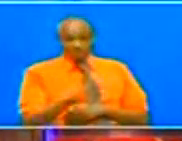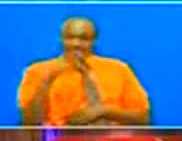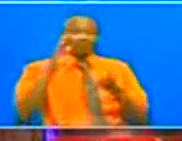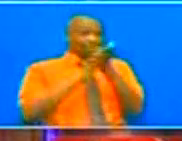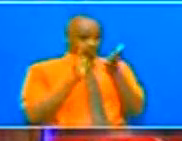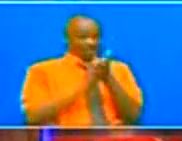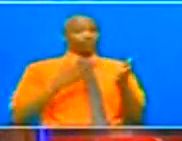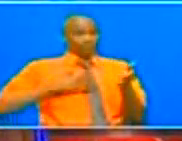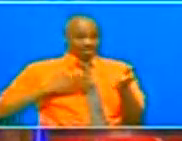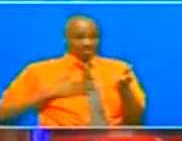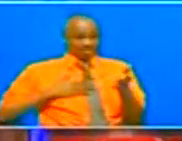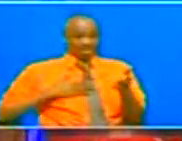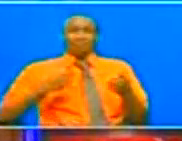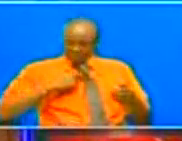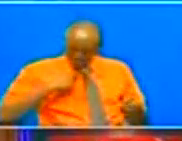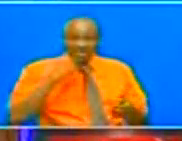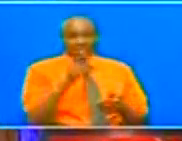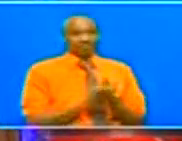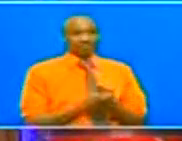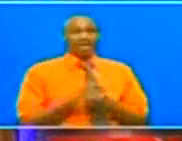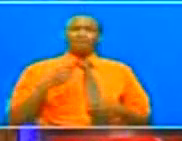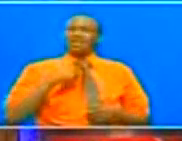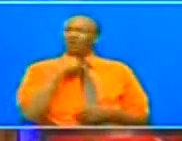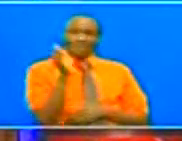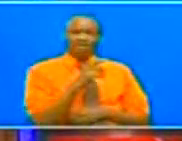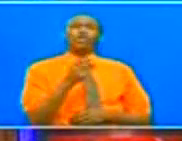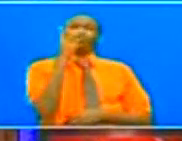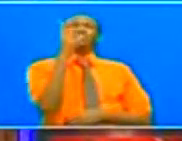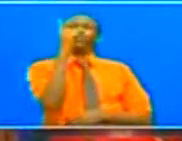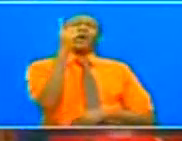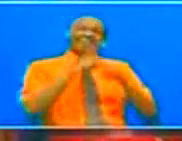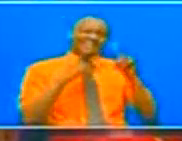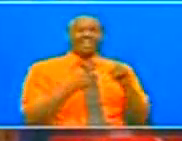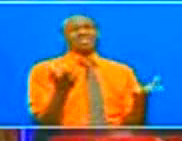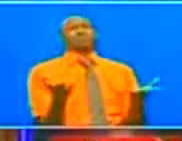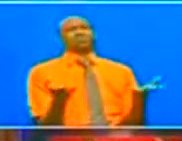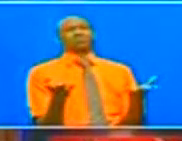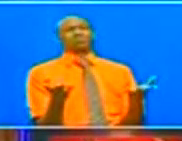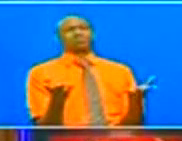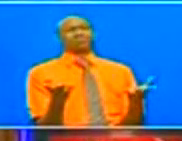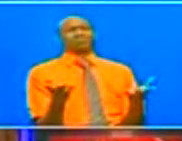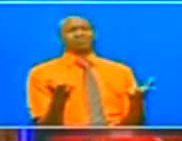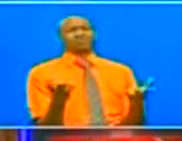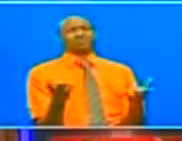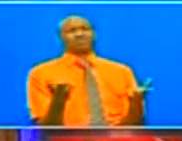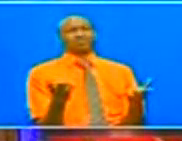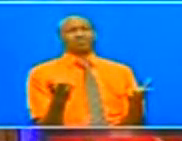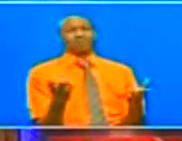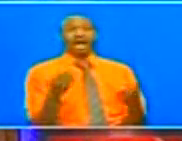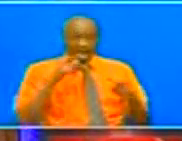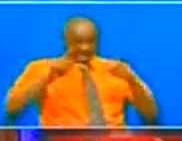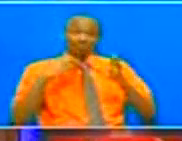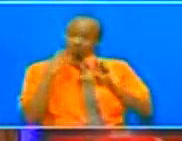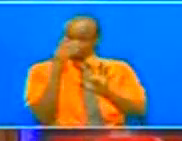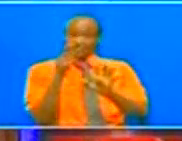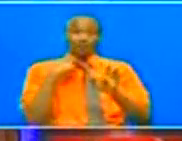leaders. You want them out? Yes. You want them out? We had them for 21 years, over 21 years. And they are the source of your problems? Allow me. I